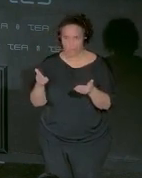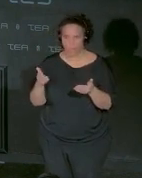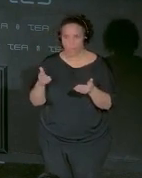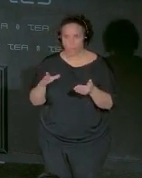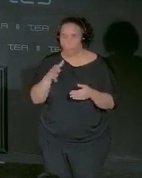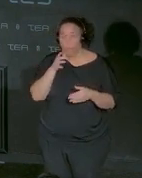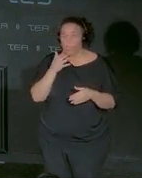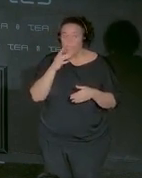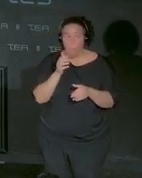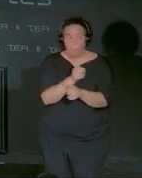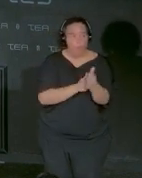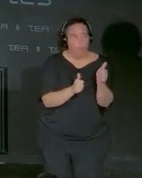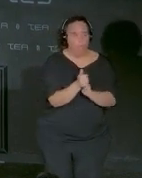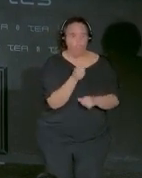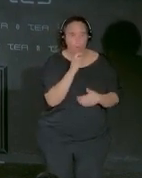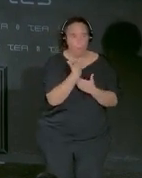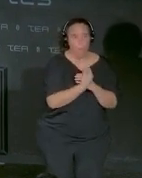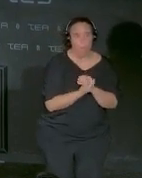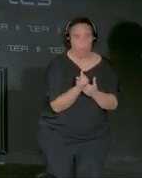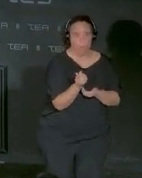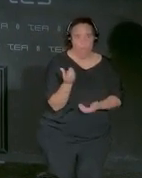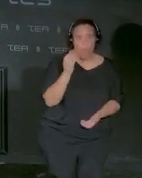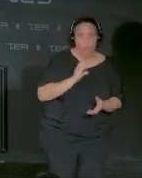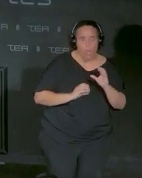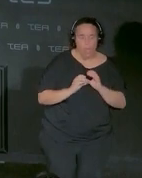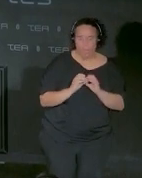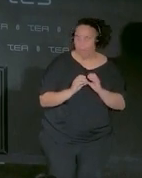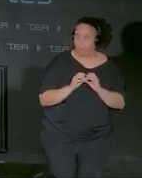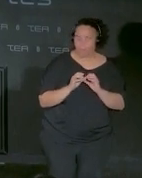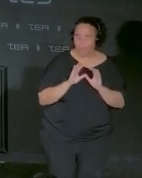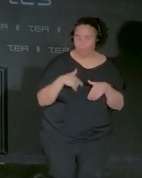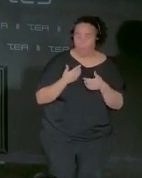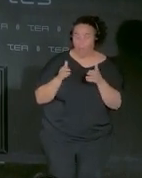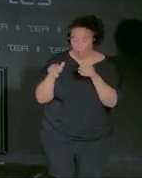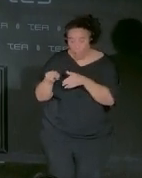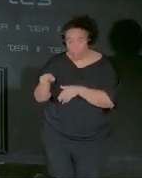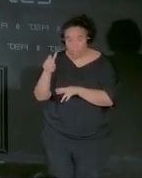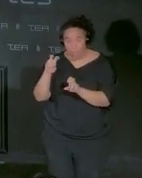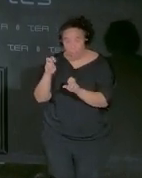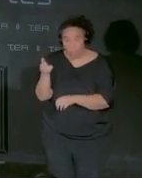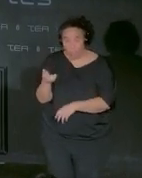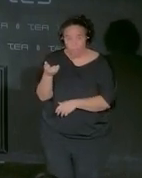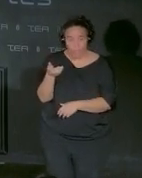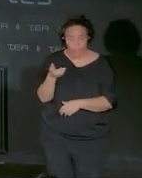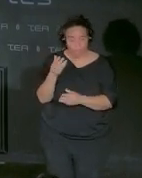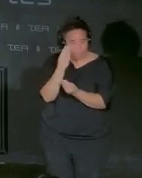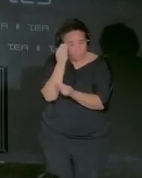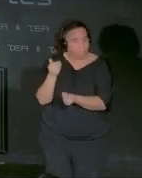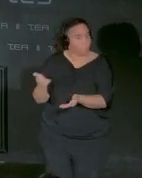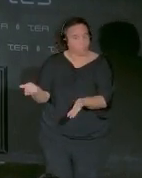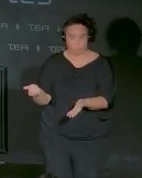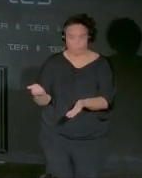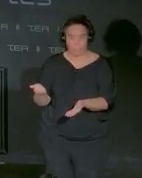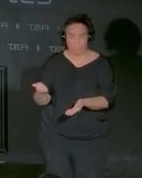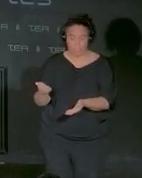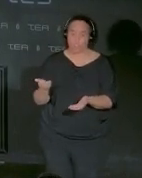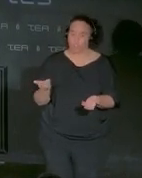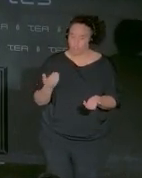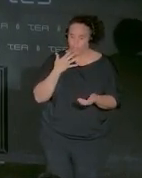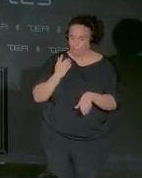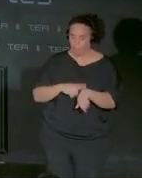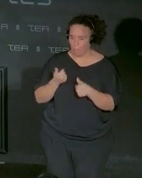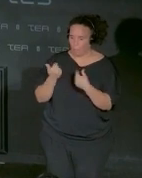to face reality. And also, once they have created IP, the next step is to help them retain their IP. Because